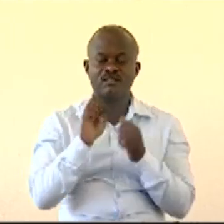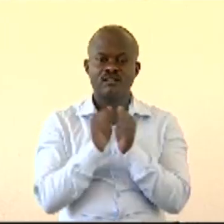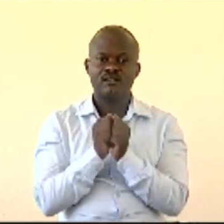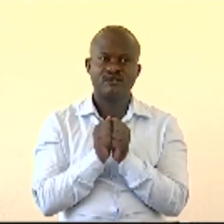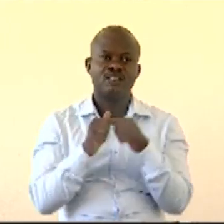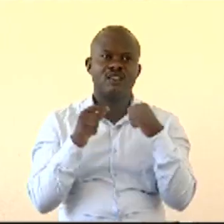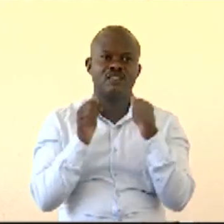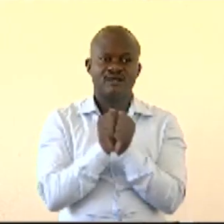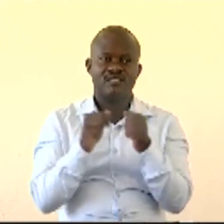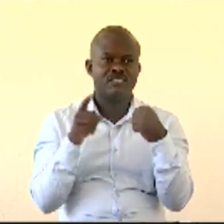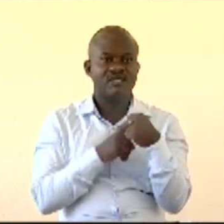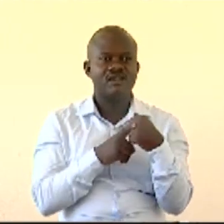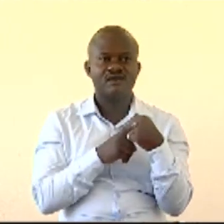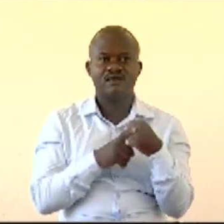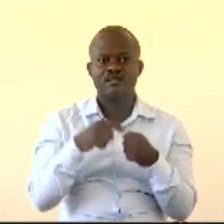16.